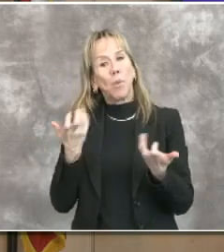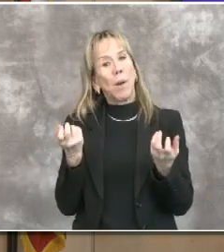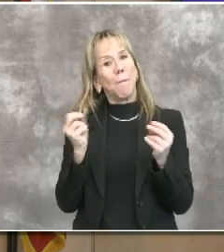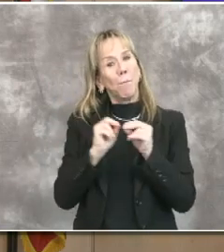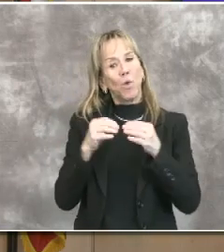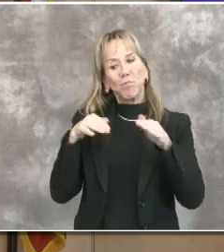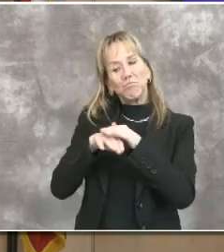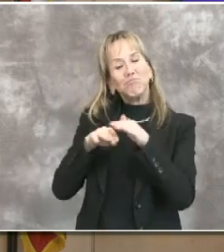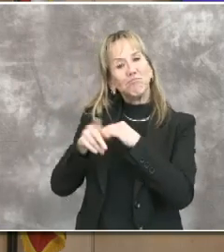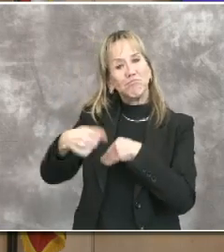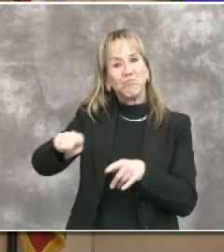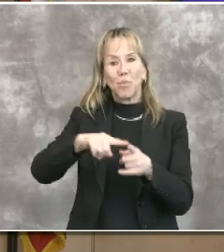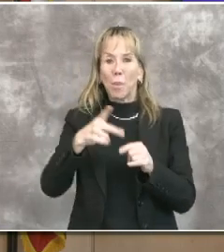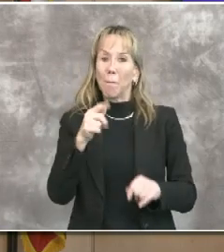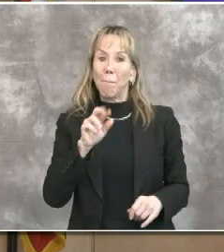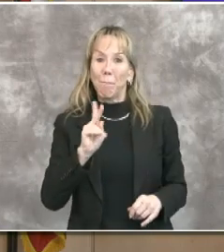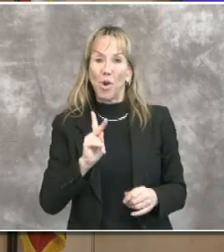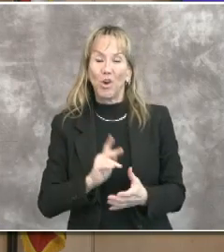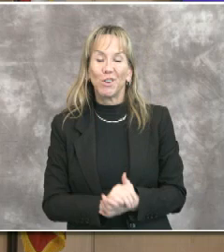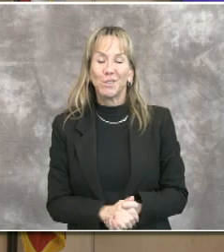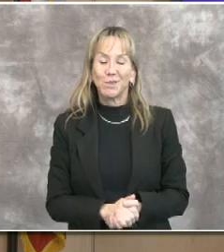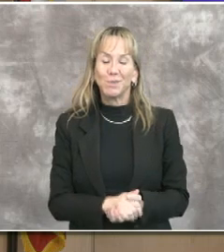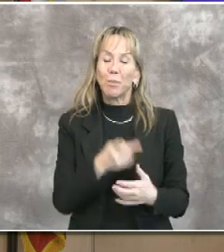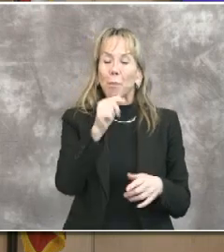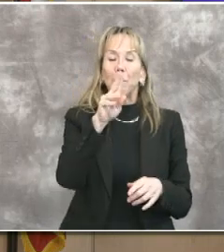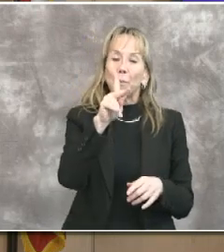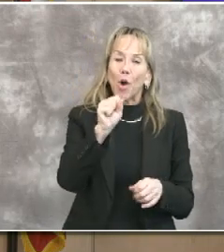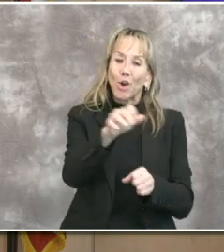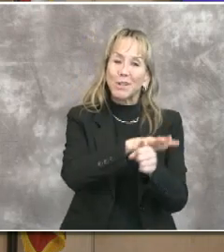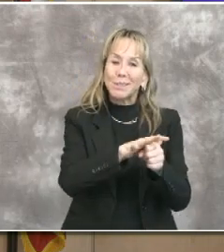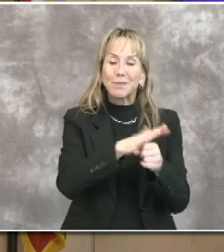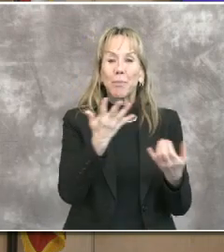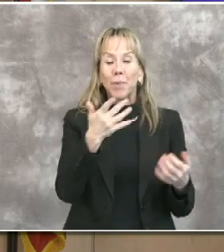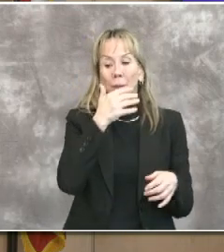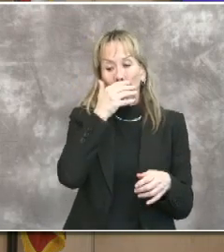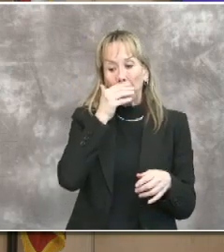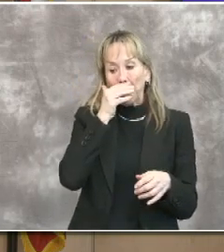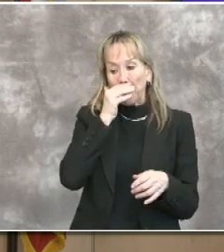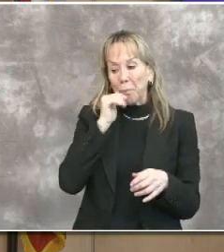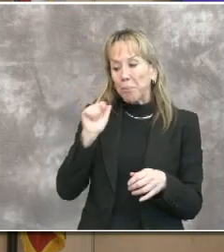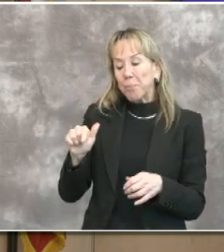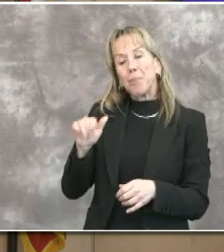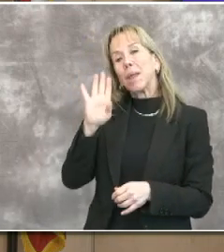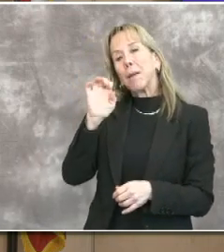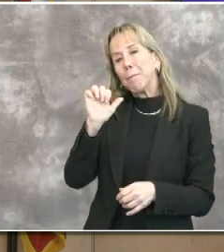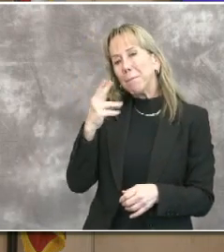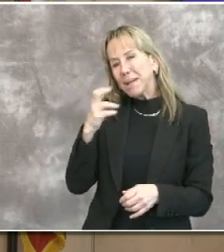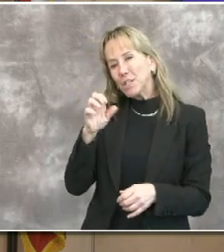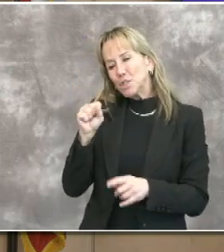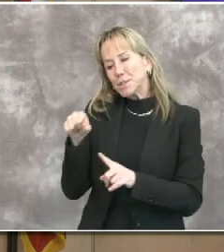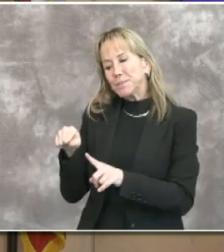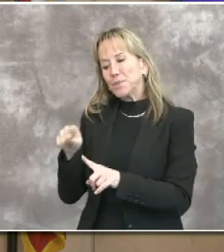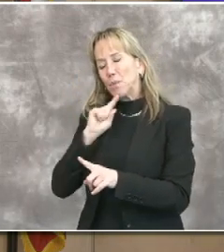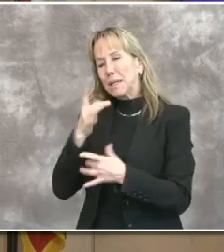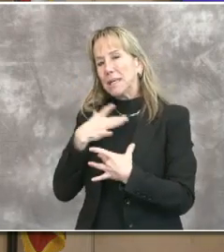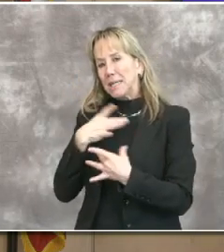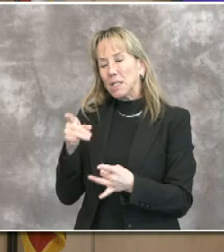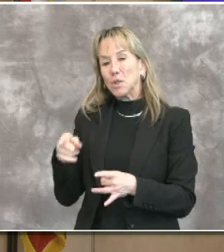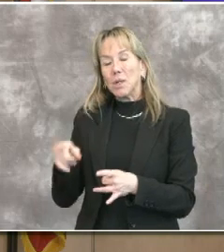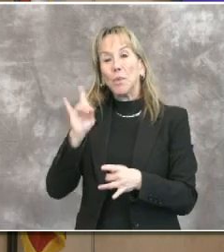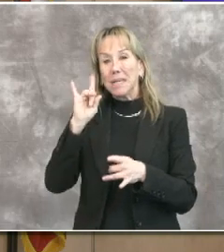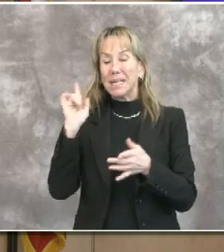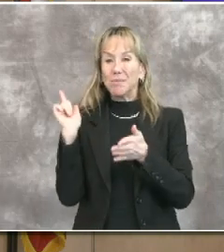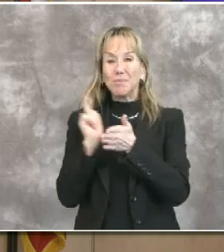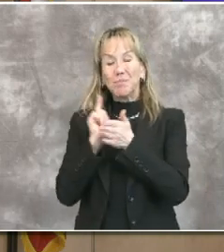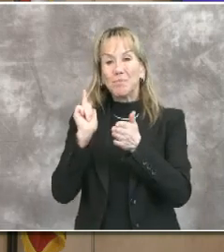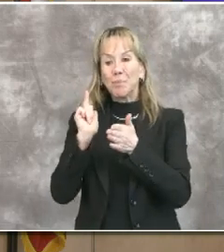parks. When it comes to beaches, we know that there's been a lot of interest and concern around our beaches. Our public health order did prohibit swimming,